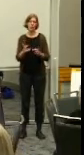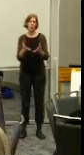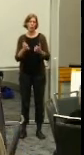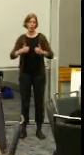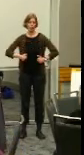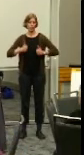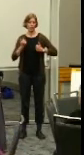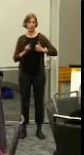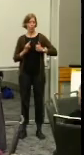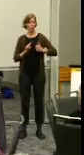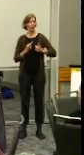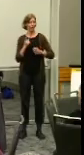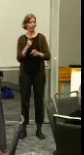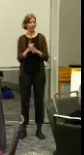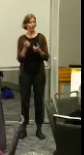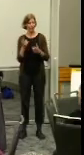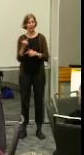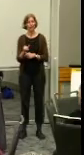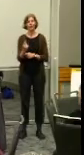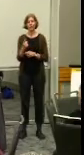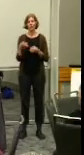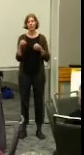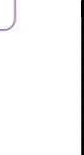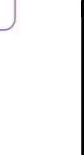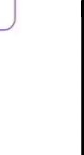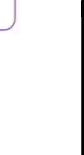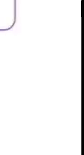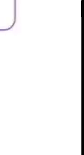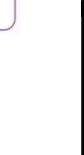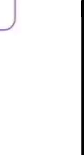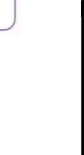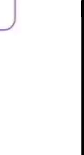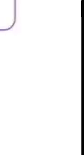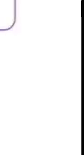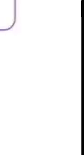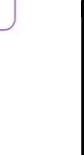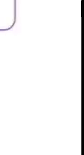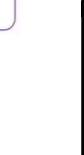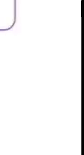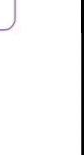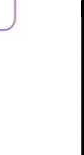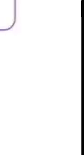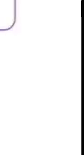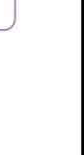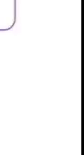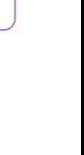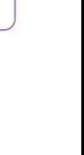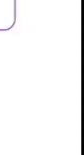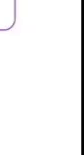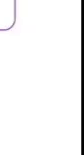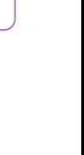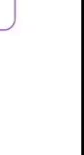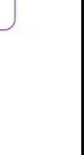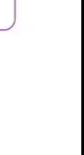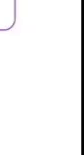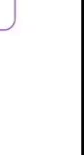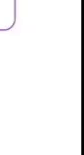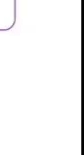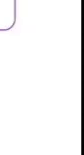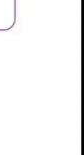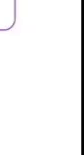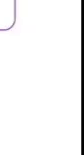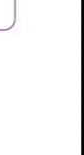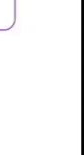providing that opportunity to do that? So the goal is to provide as much housing as possible that we can, that's available for individuals to